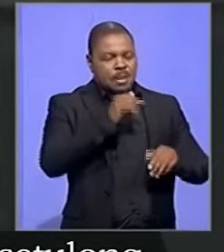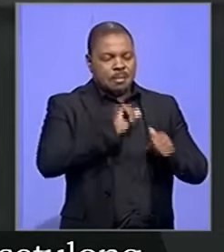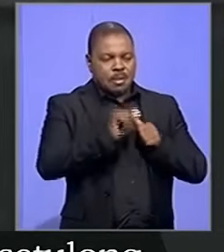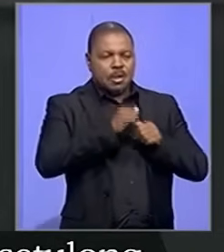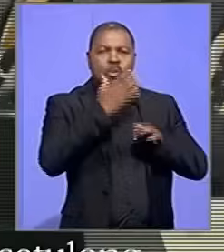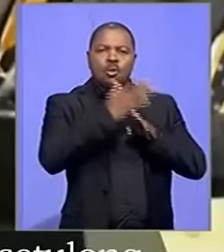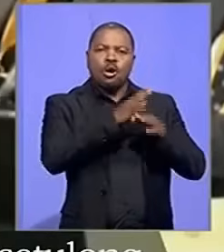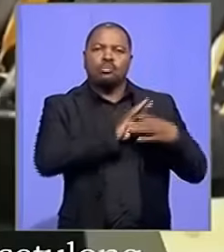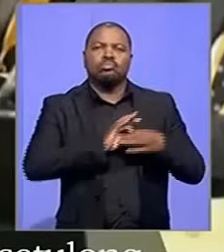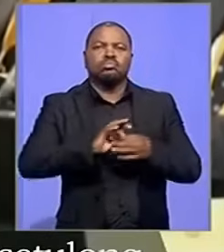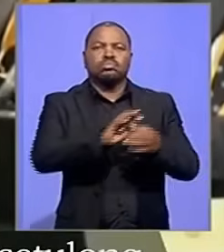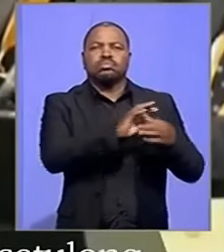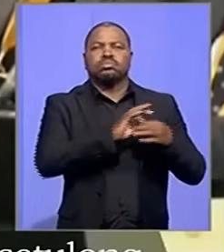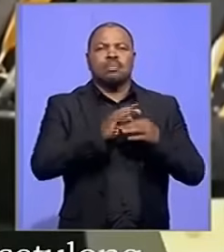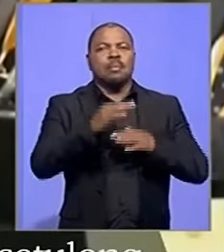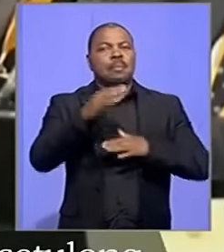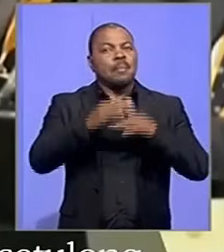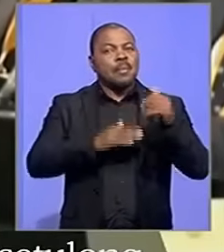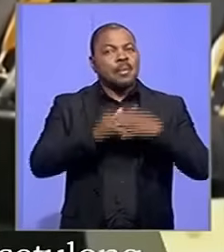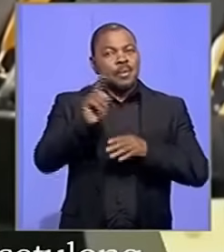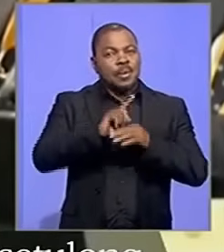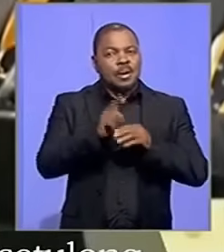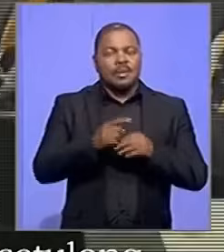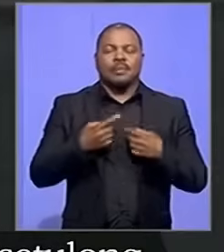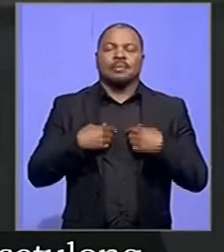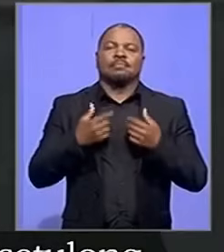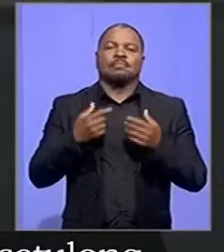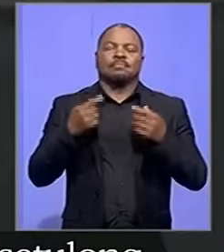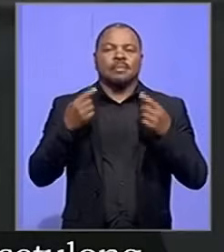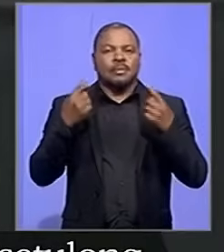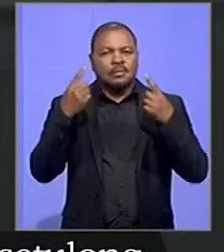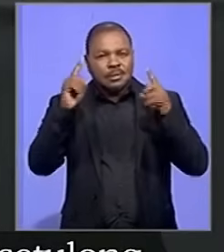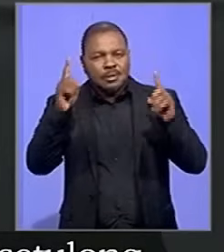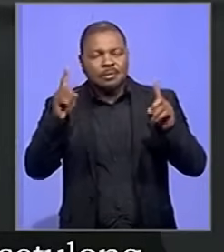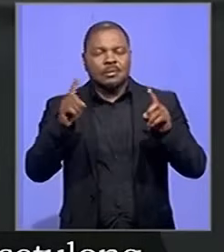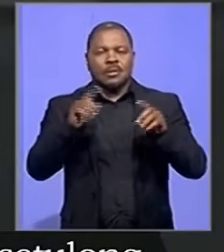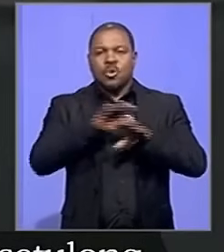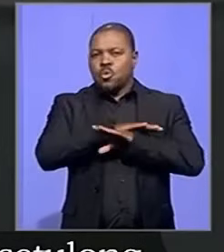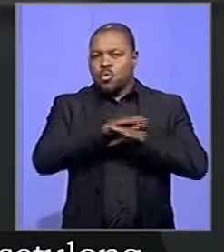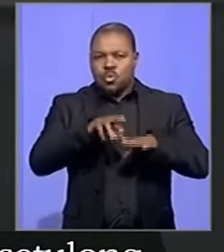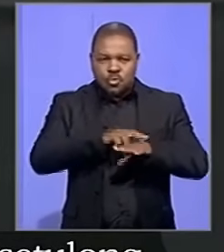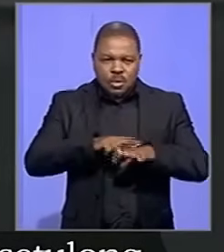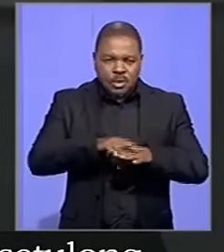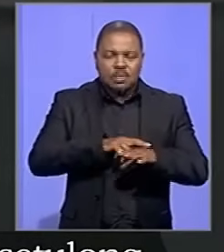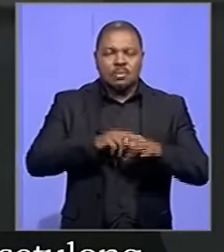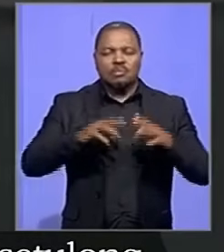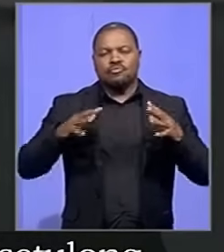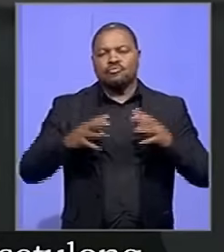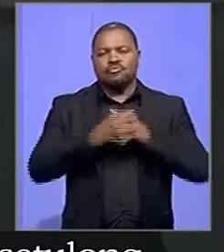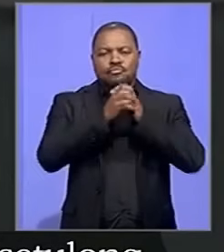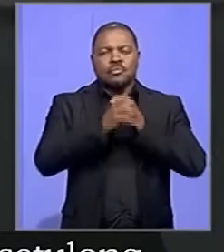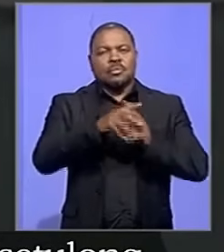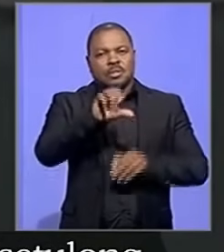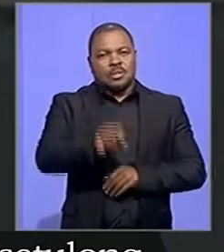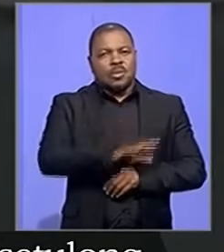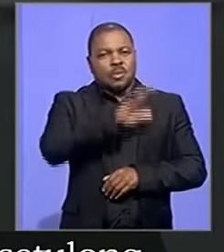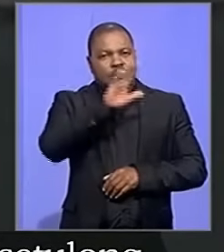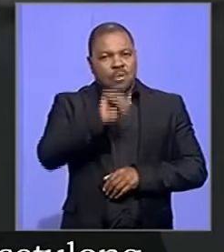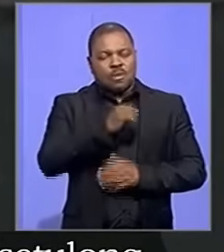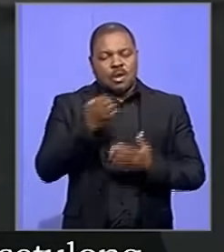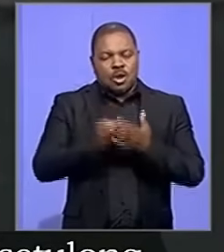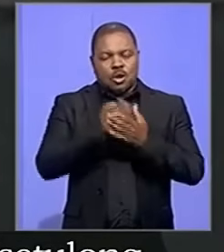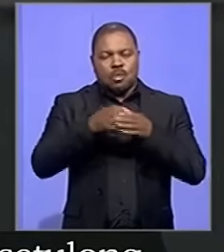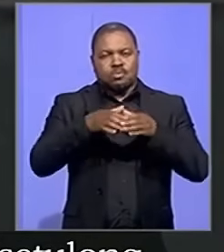together to build a prosperous, non-racial, united South Africa with a growing